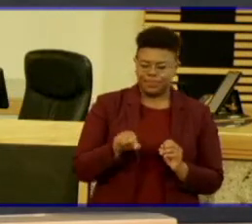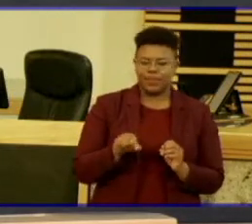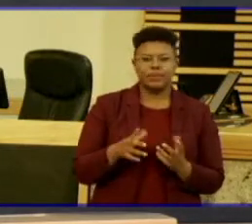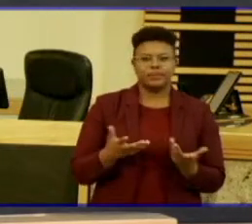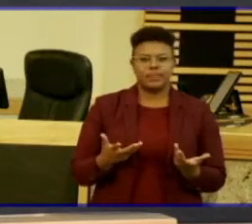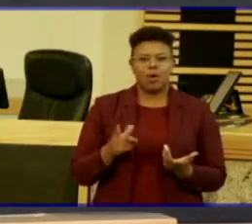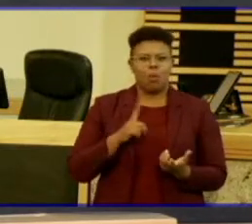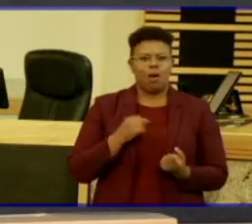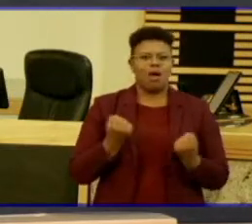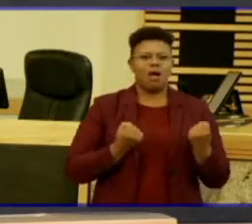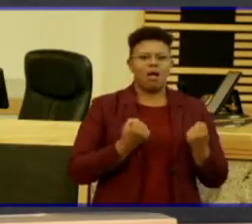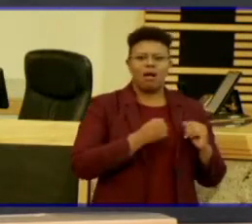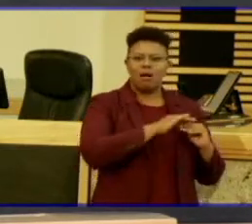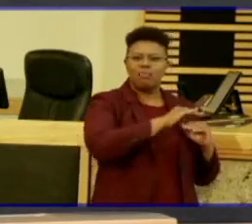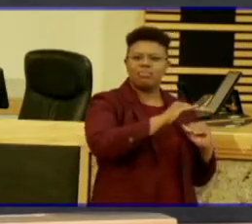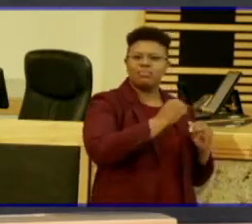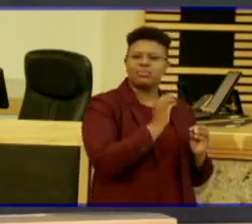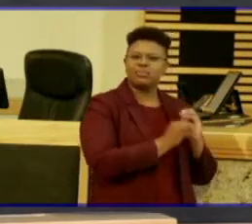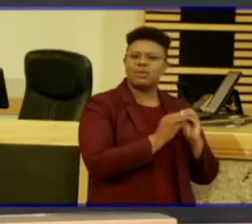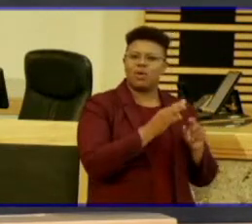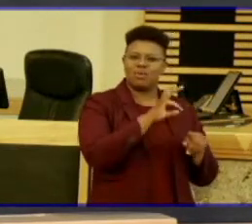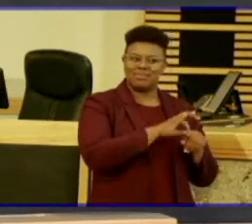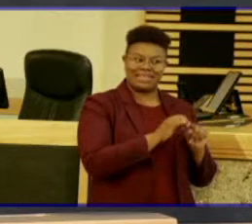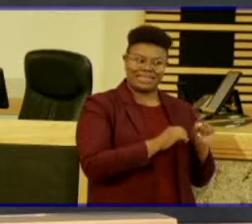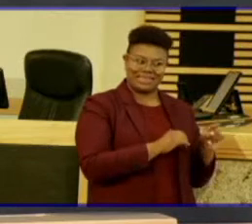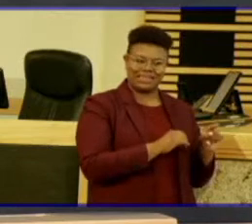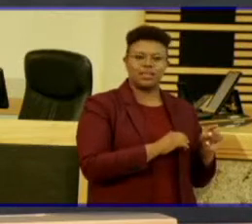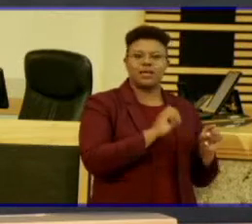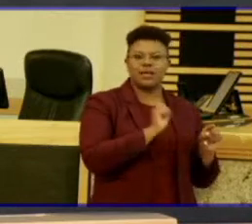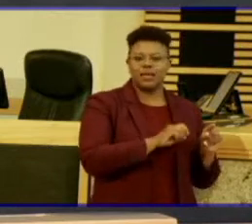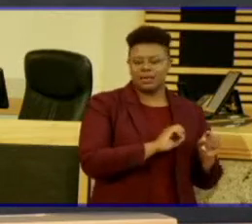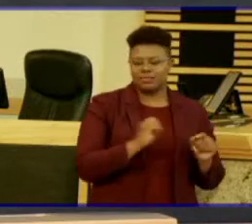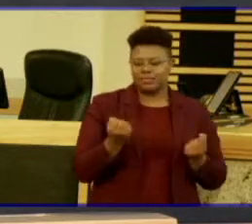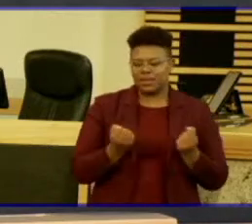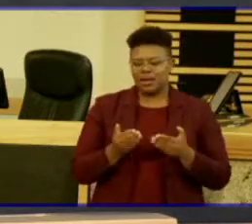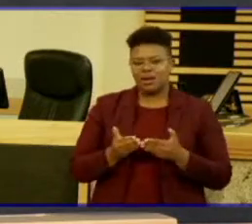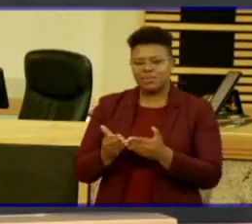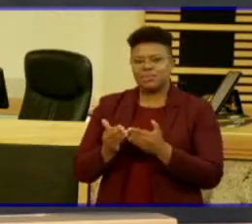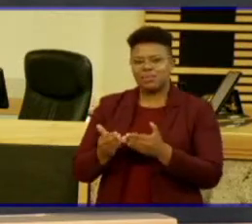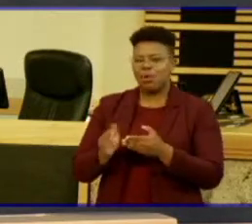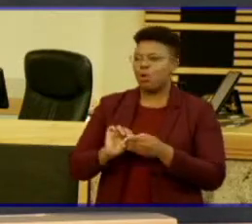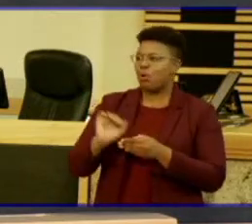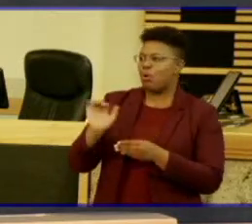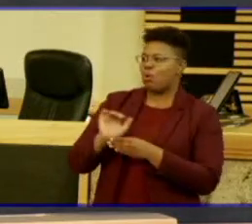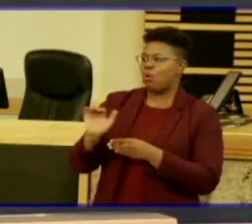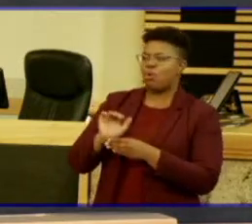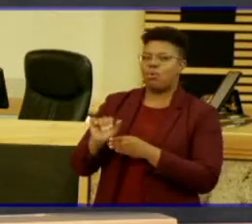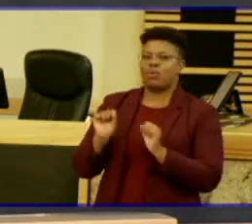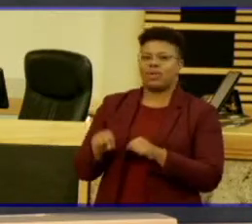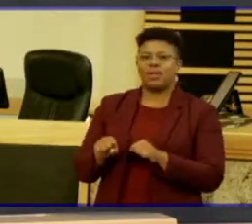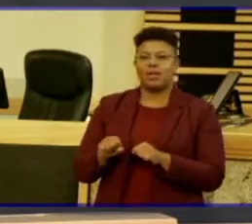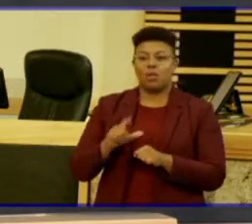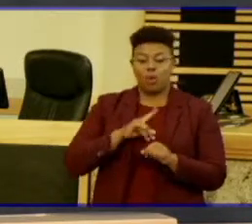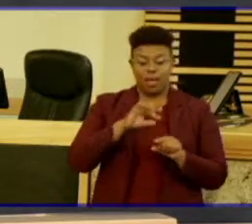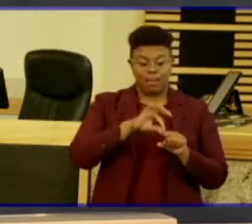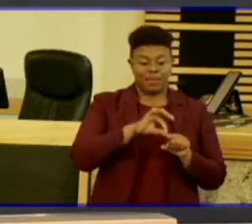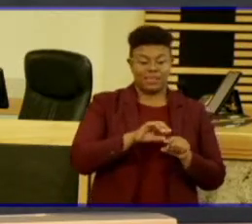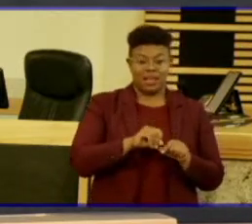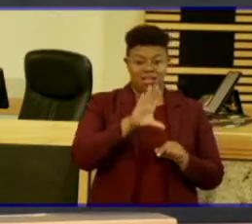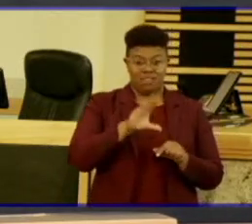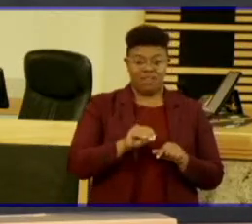sector. This commitment will cater for the continuous growth of export volume by Mercedes-Benz South Africa in the